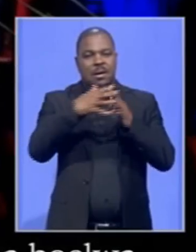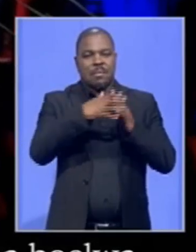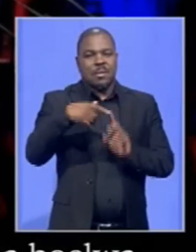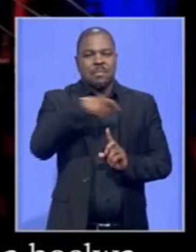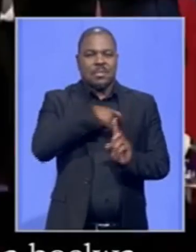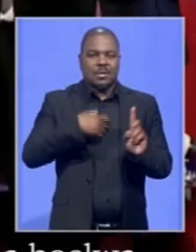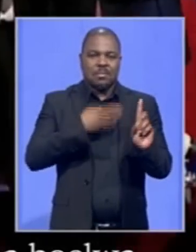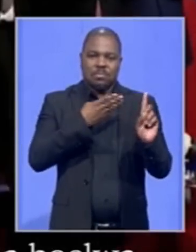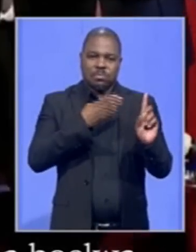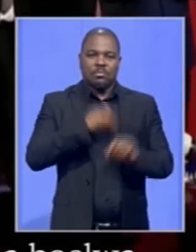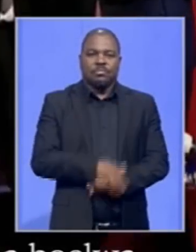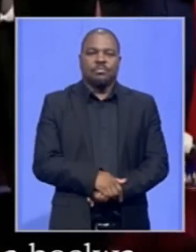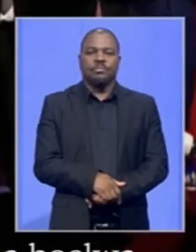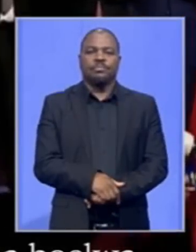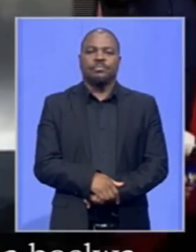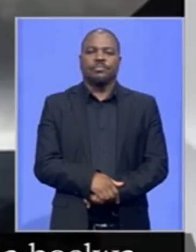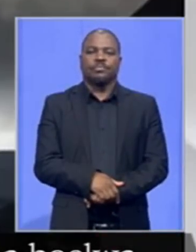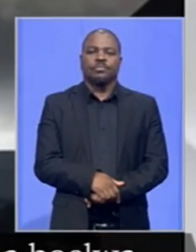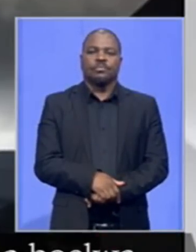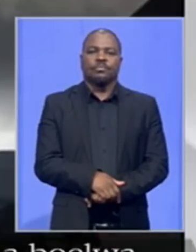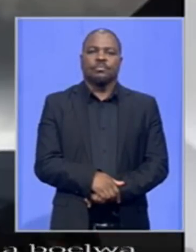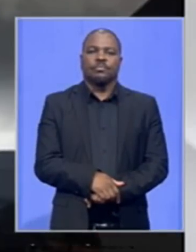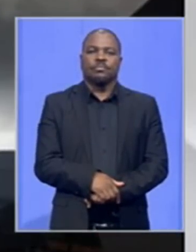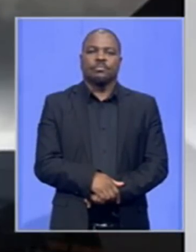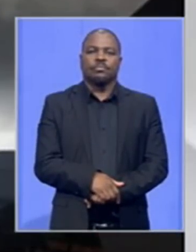ya Amerika.